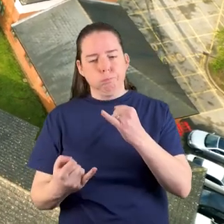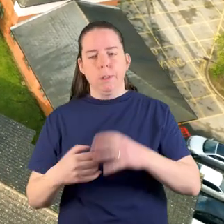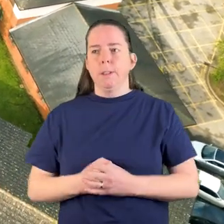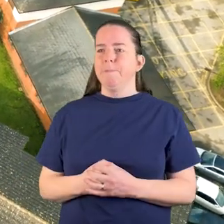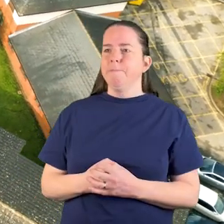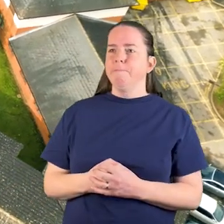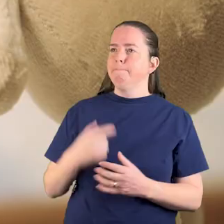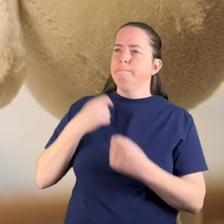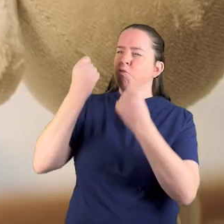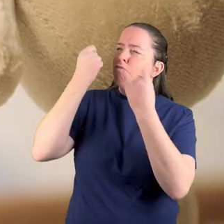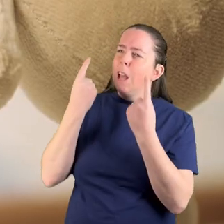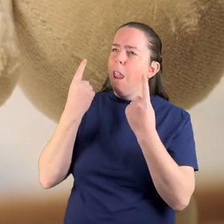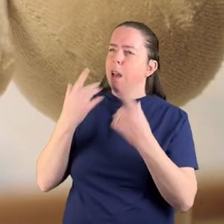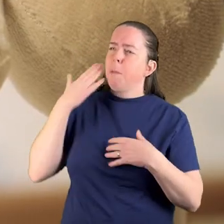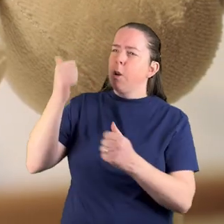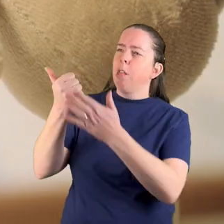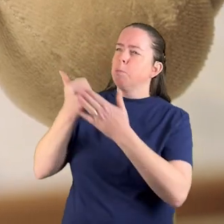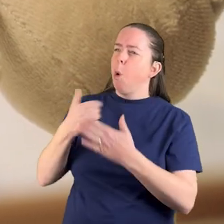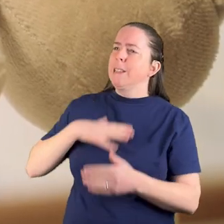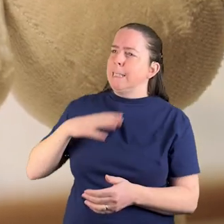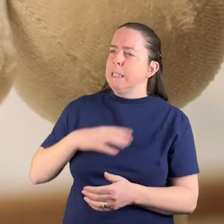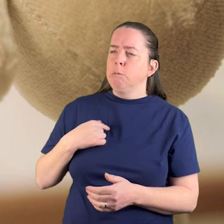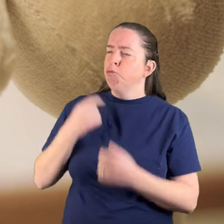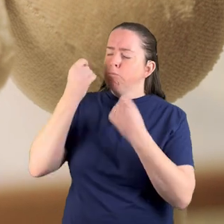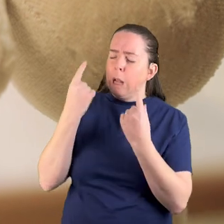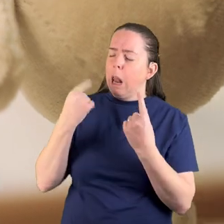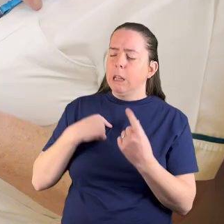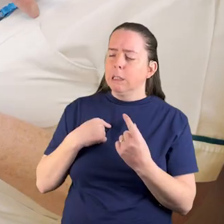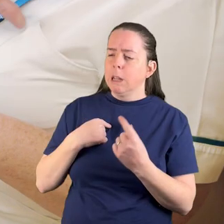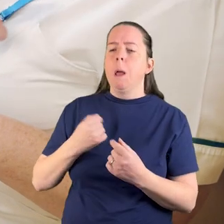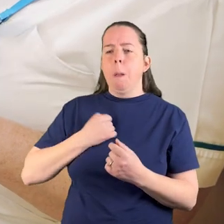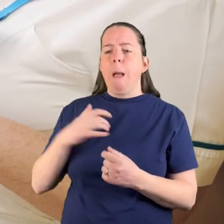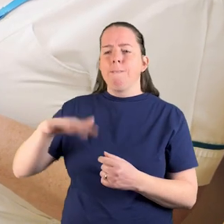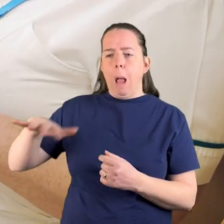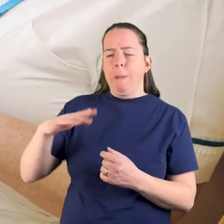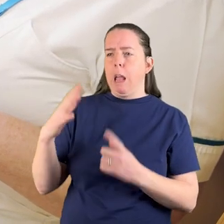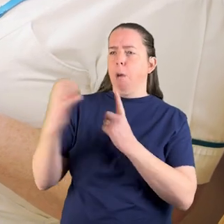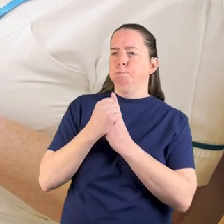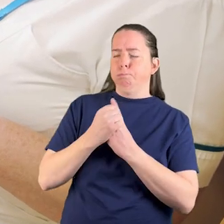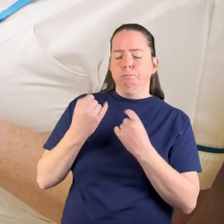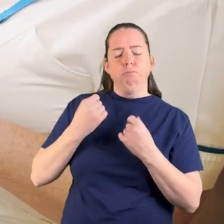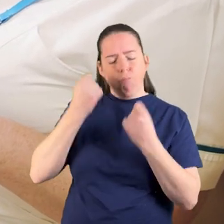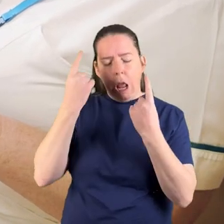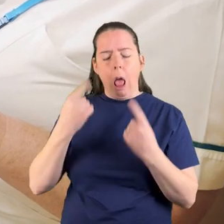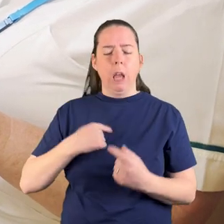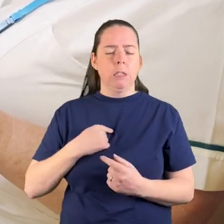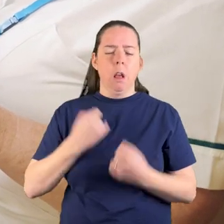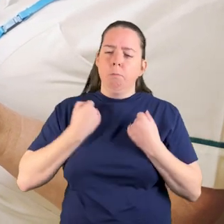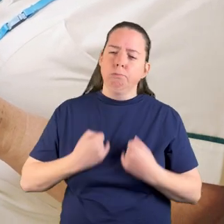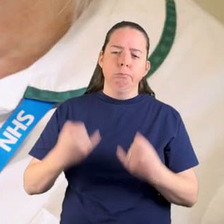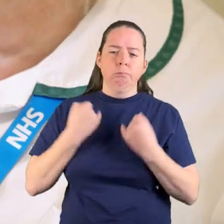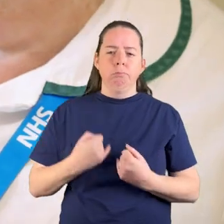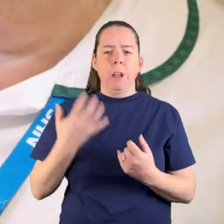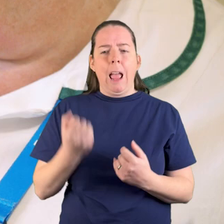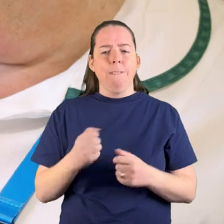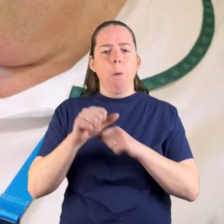I didn't actually realise that I needed mental health support. It was my family that realised that I was severely poorly